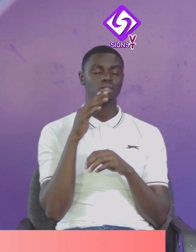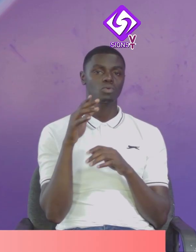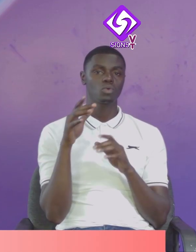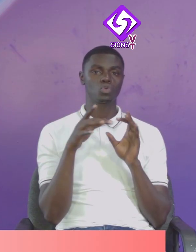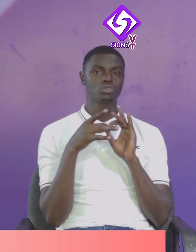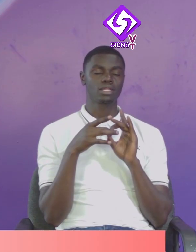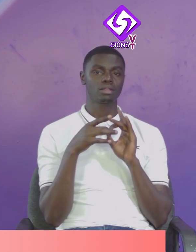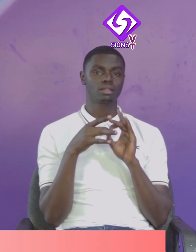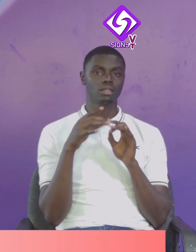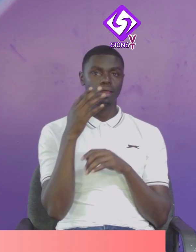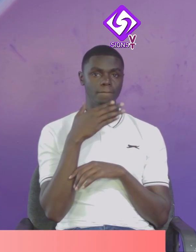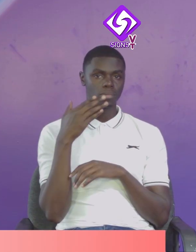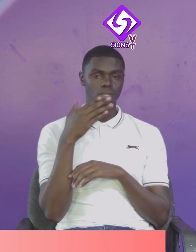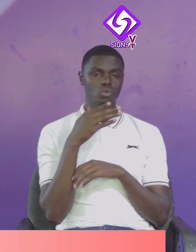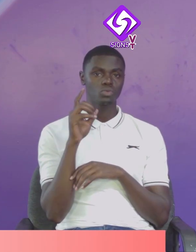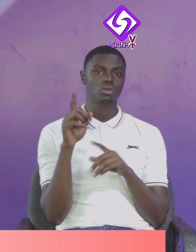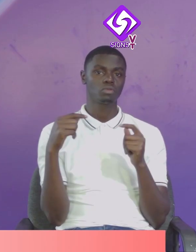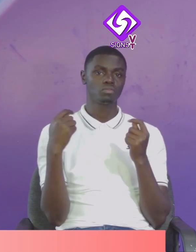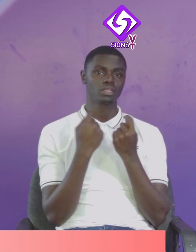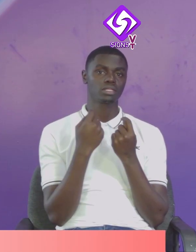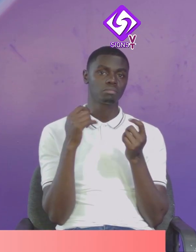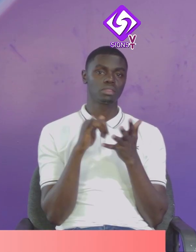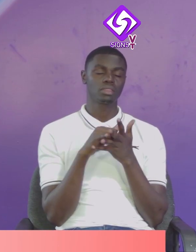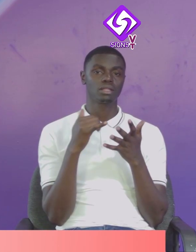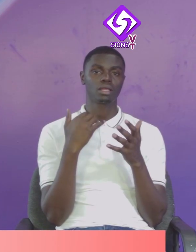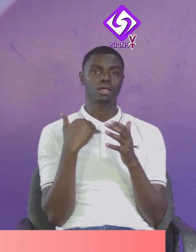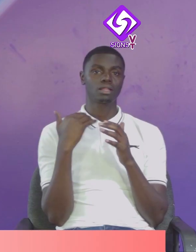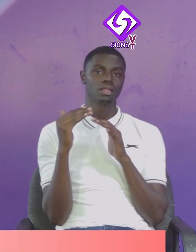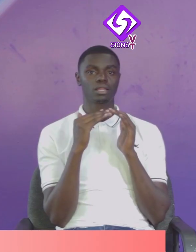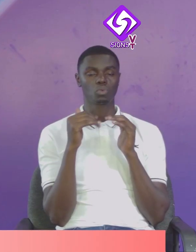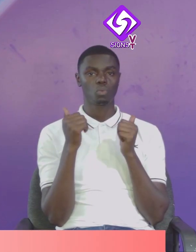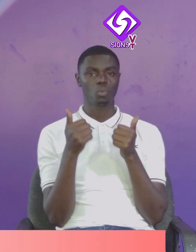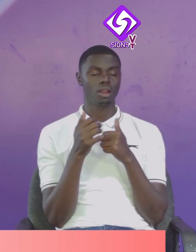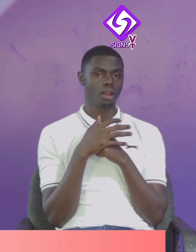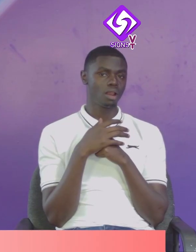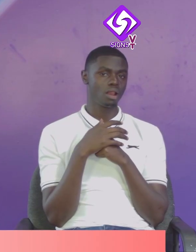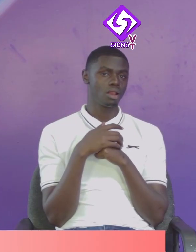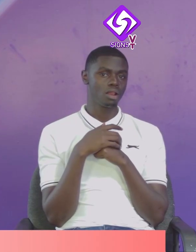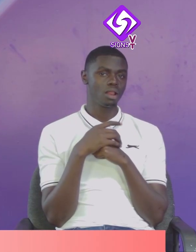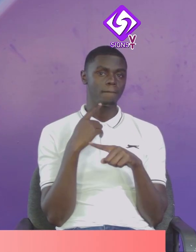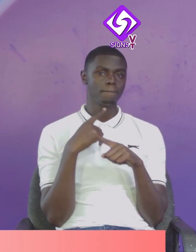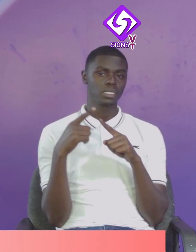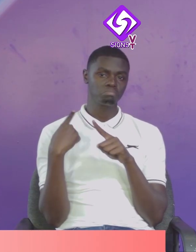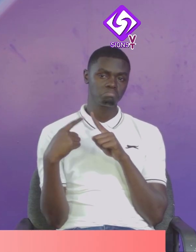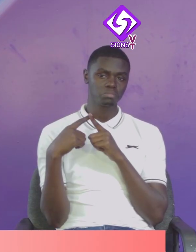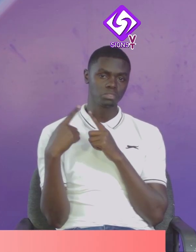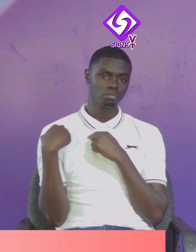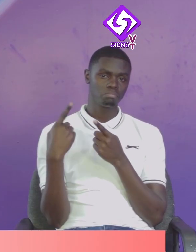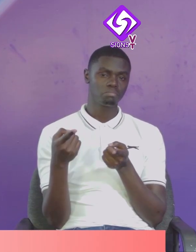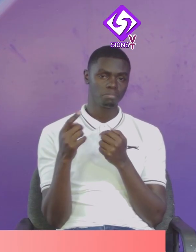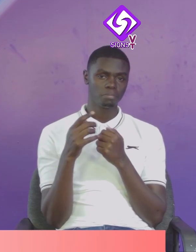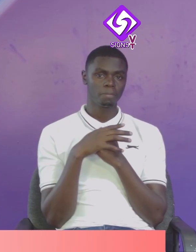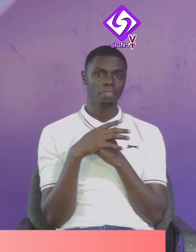Bidco United is one of the teams that had an history, but over the years it has been